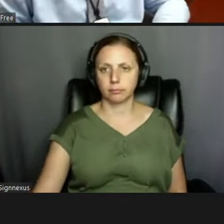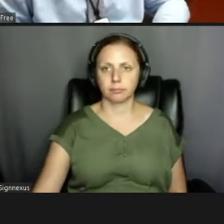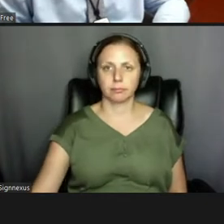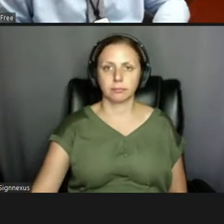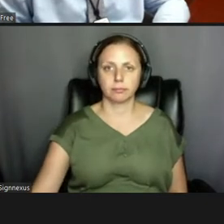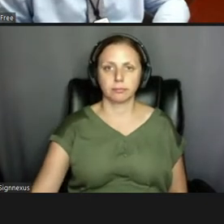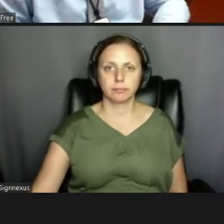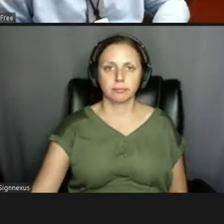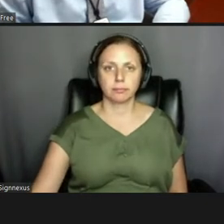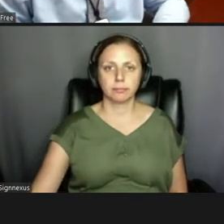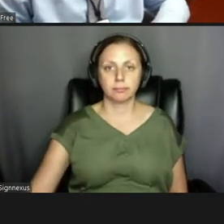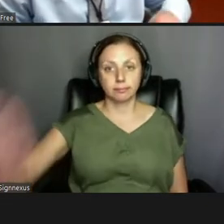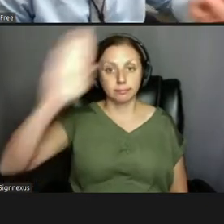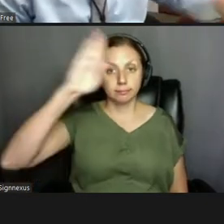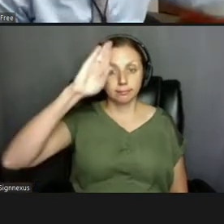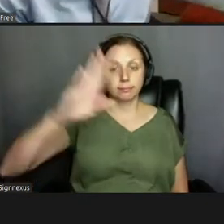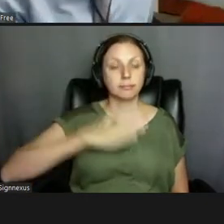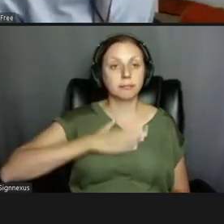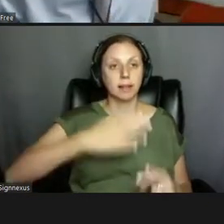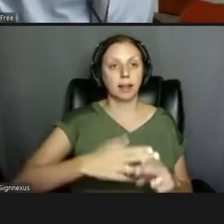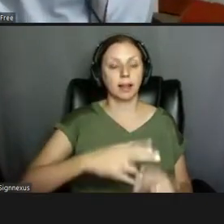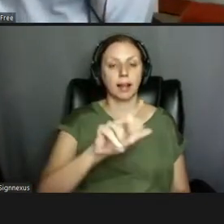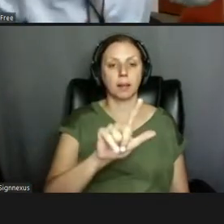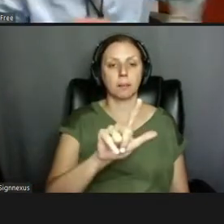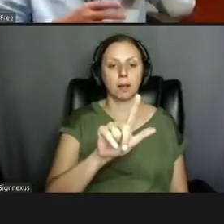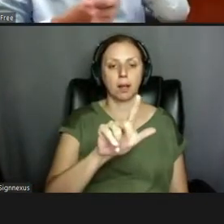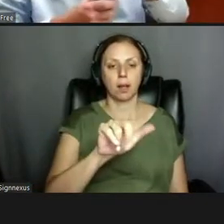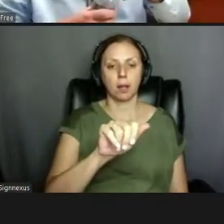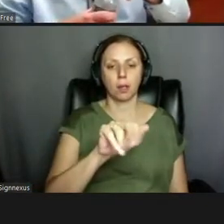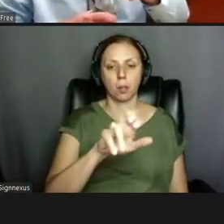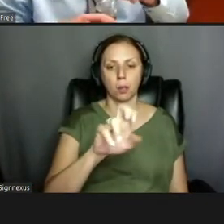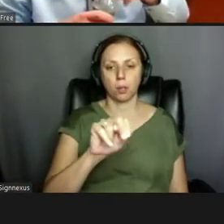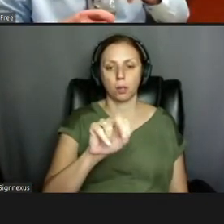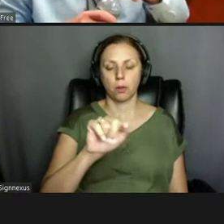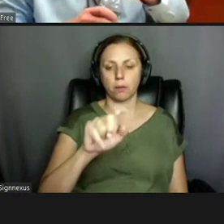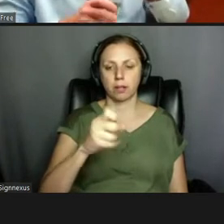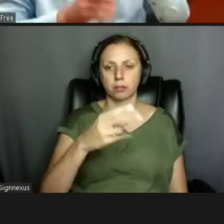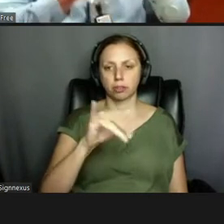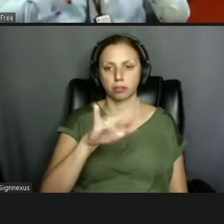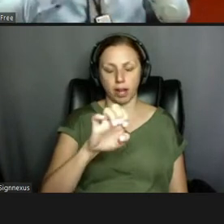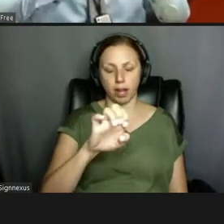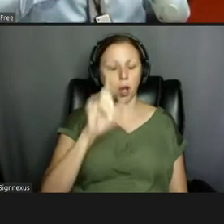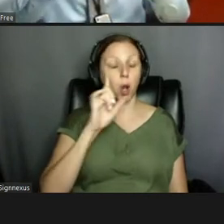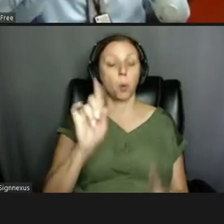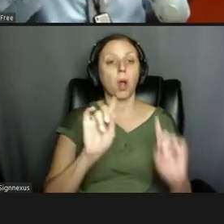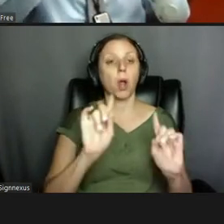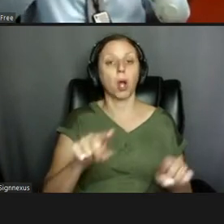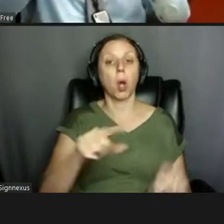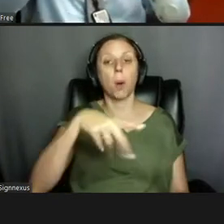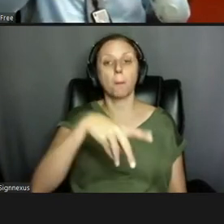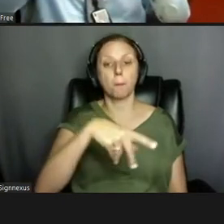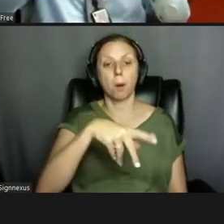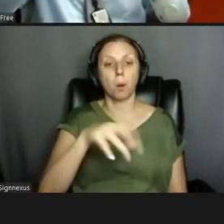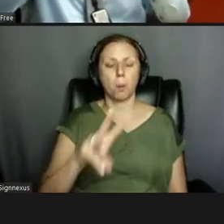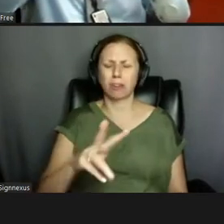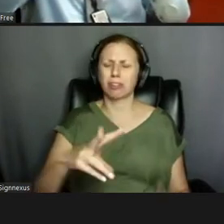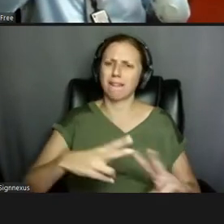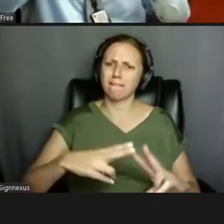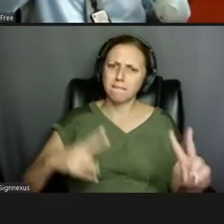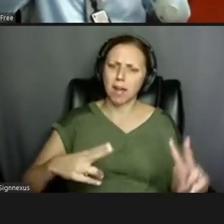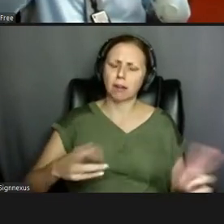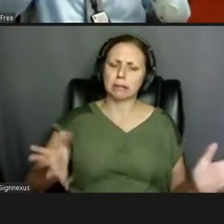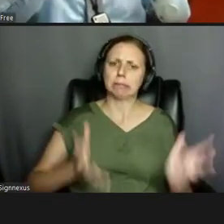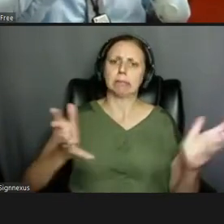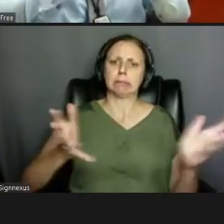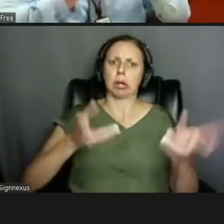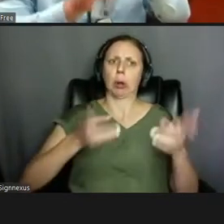Hi, my name is Lawrence Shire. Port Washington is my destination. It's extremely urgent for the